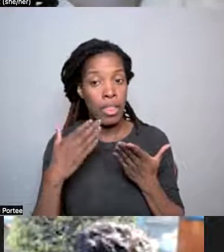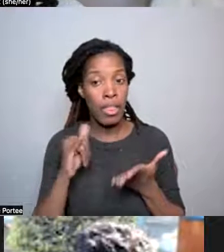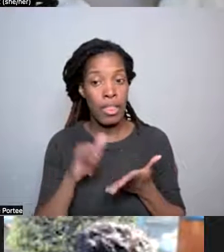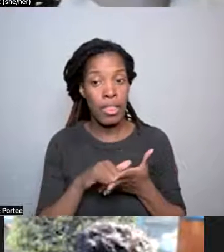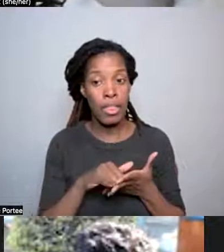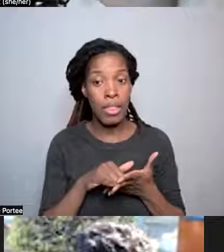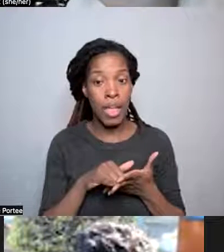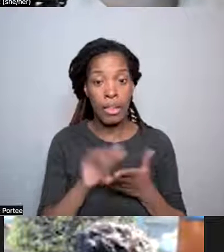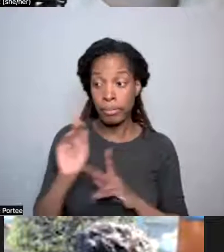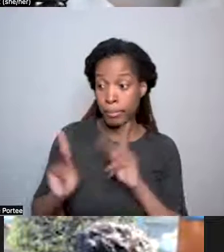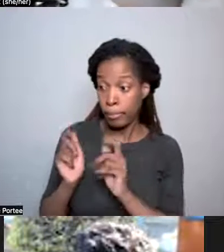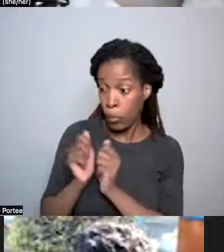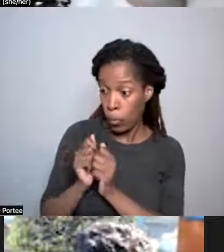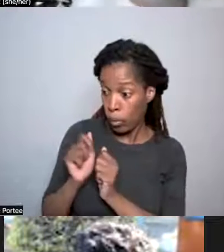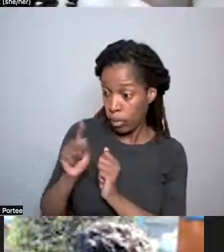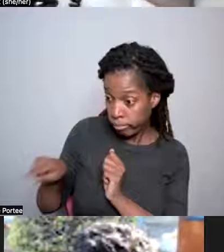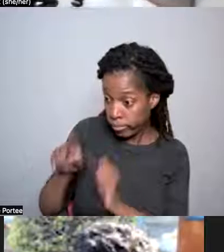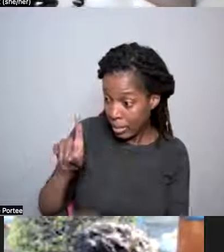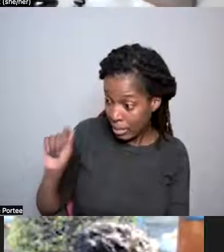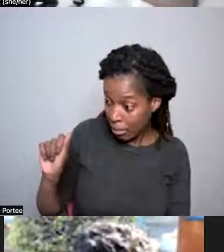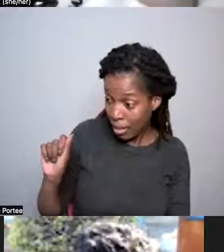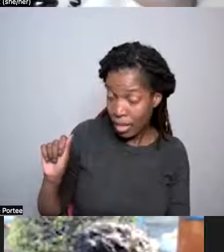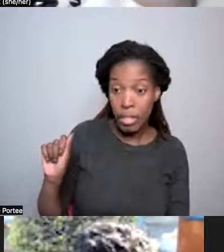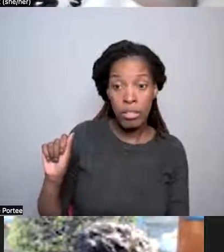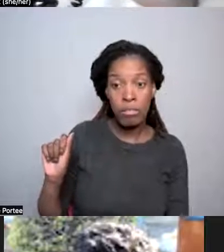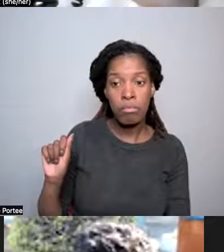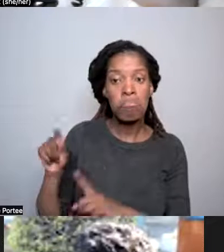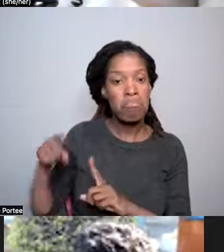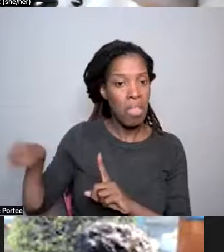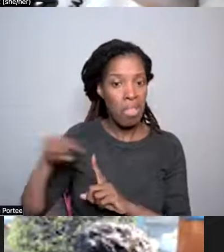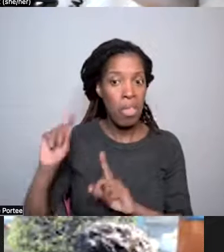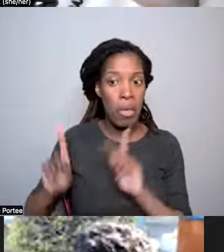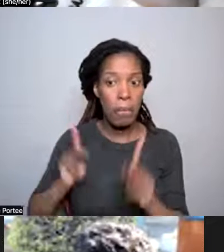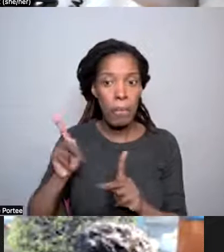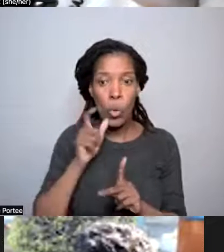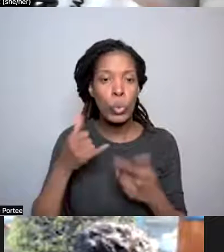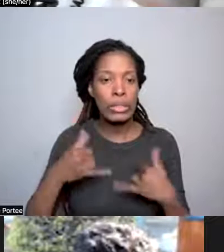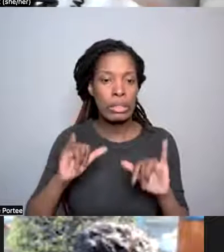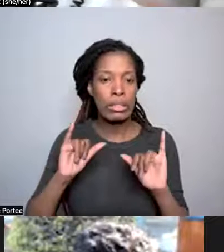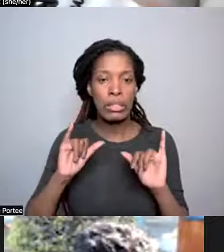disabled people are people who continually need assistance.